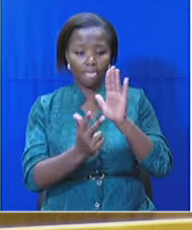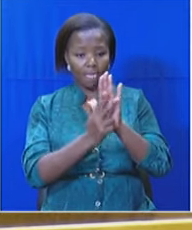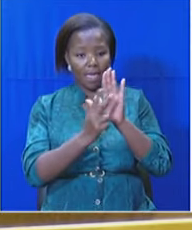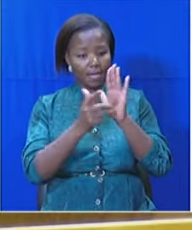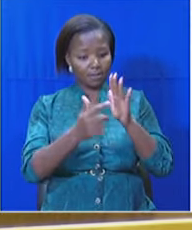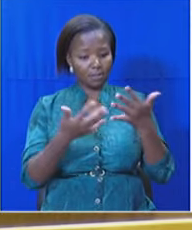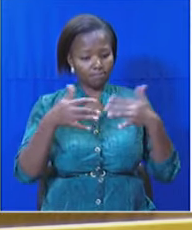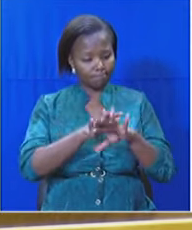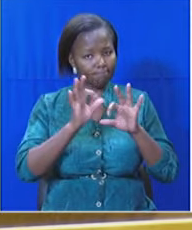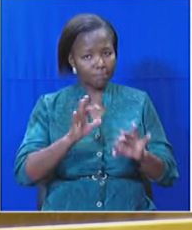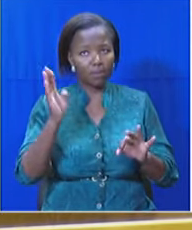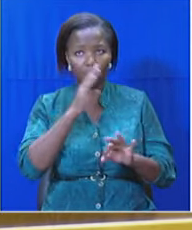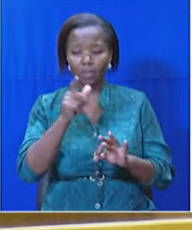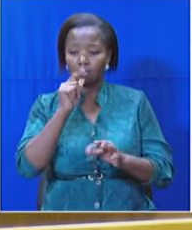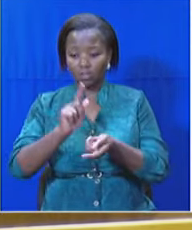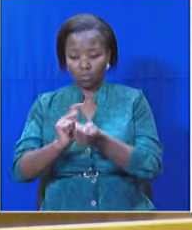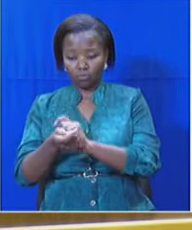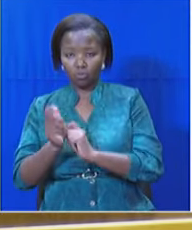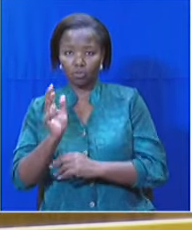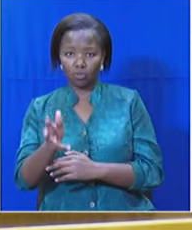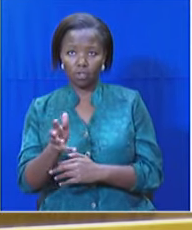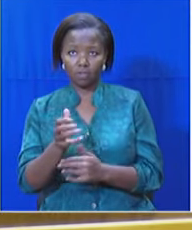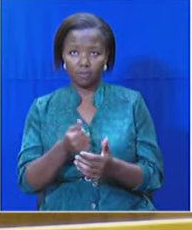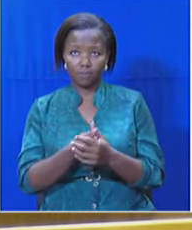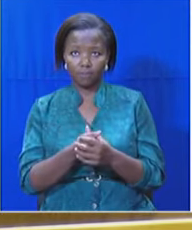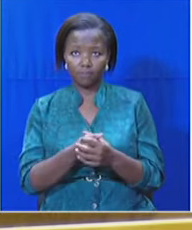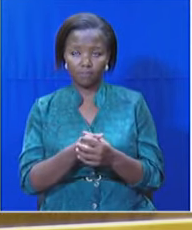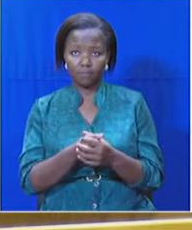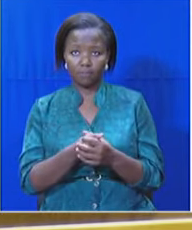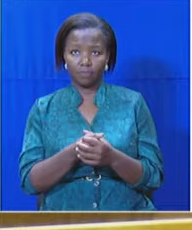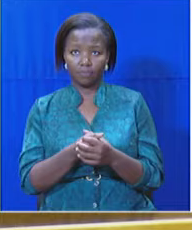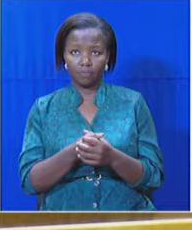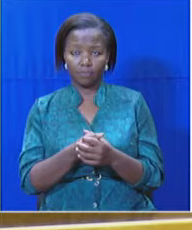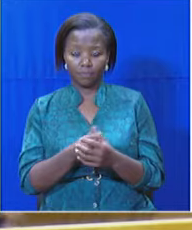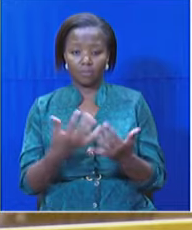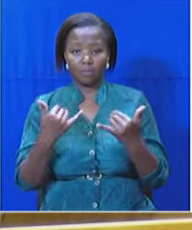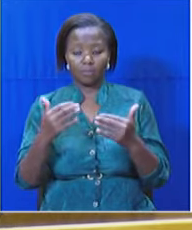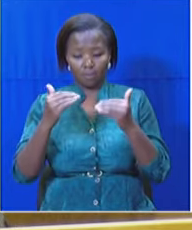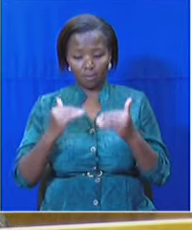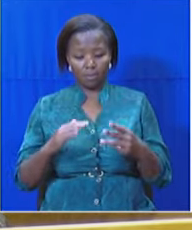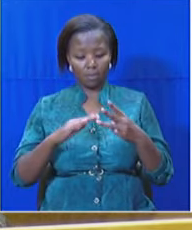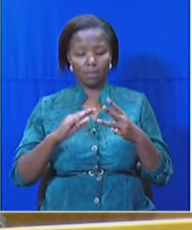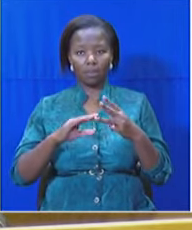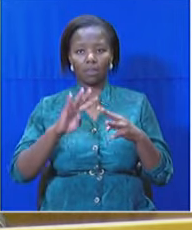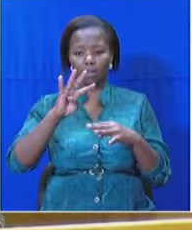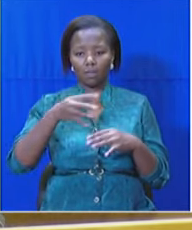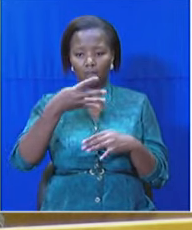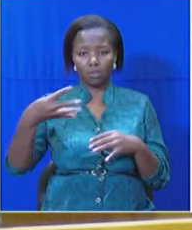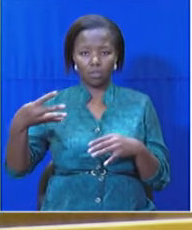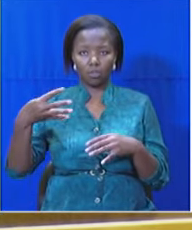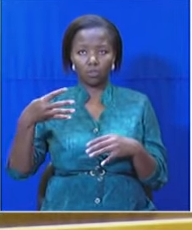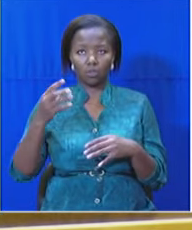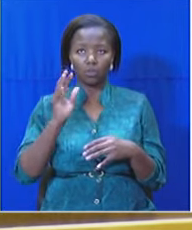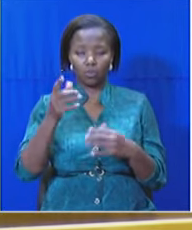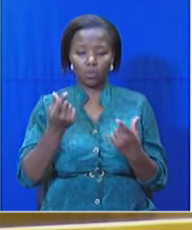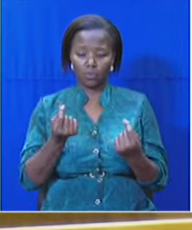amendwa. They don't even participate to schedule within the Act to be adhered to. There's no corporate government